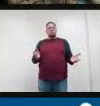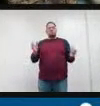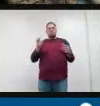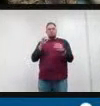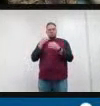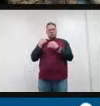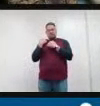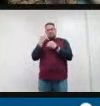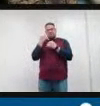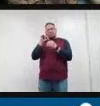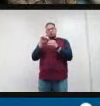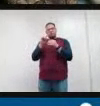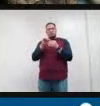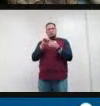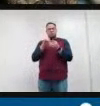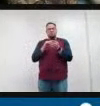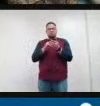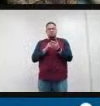the students and